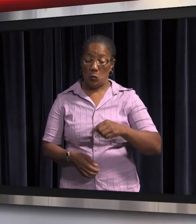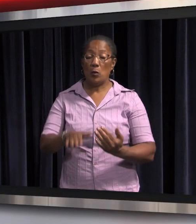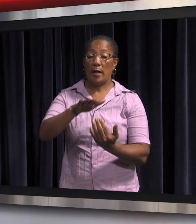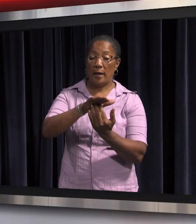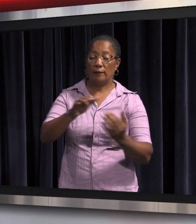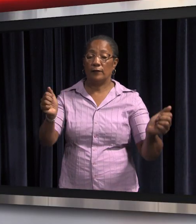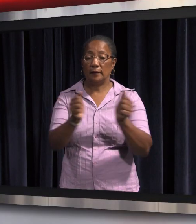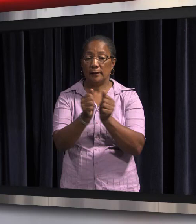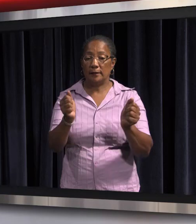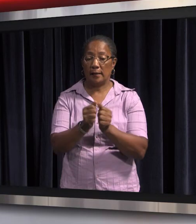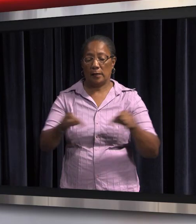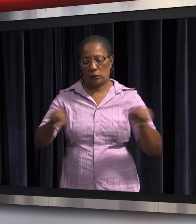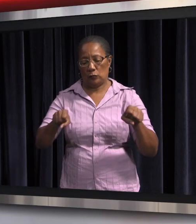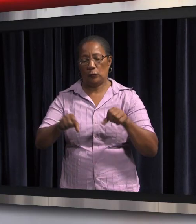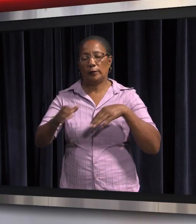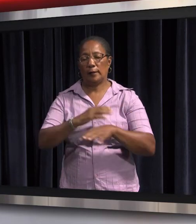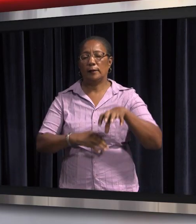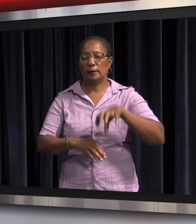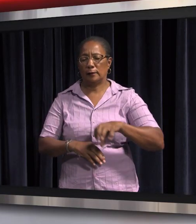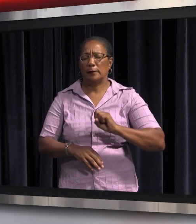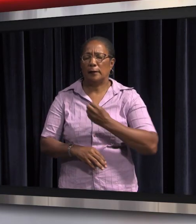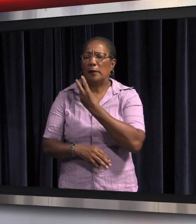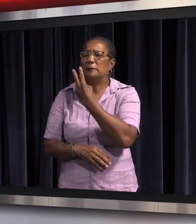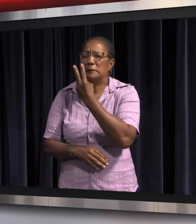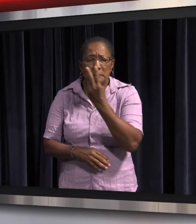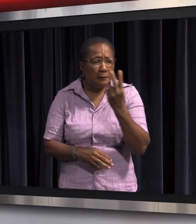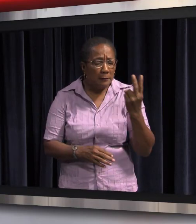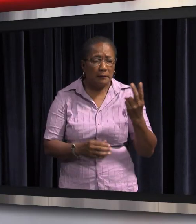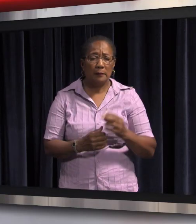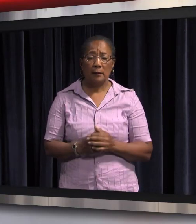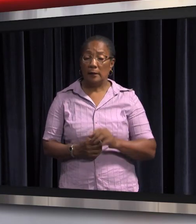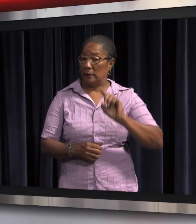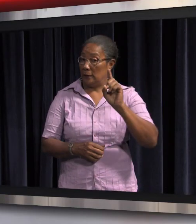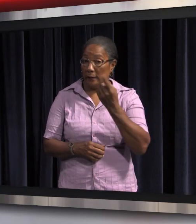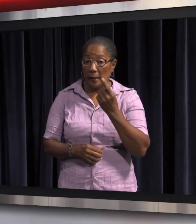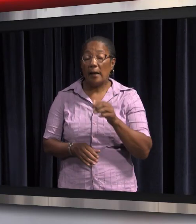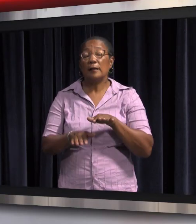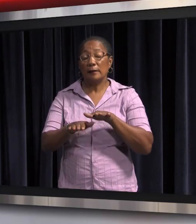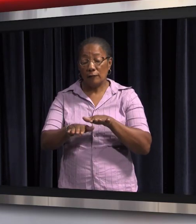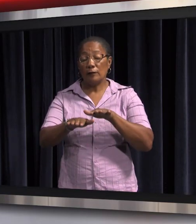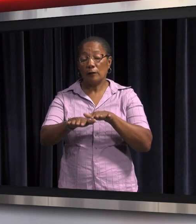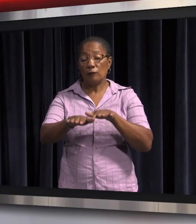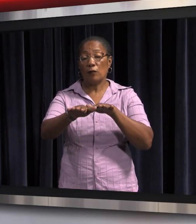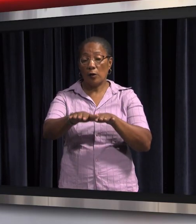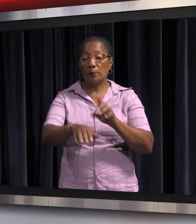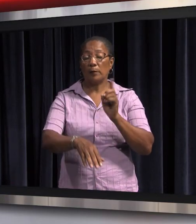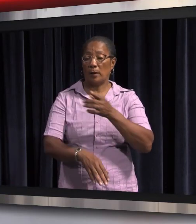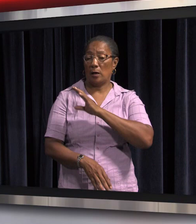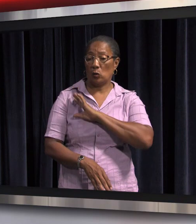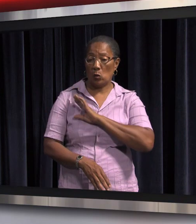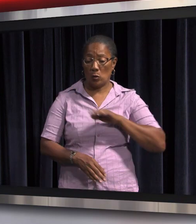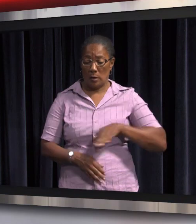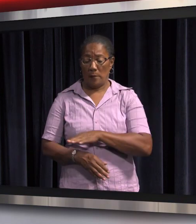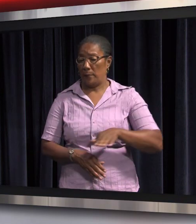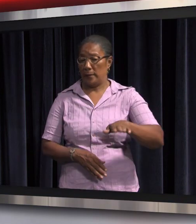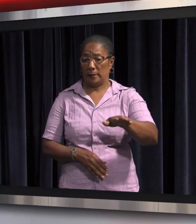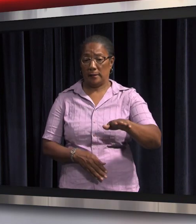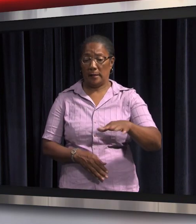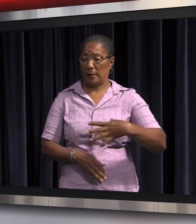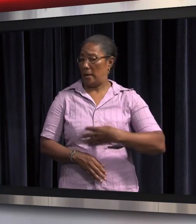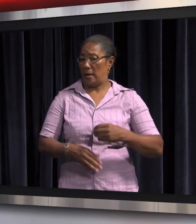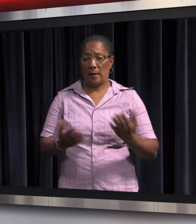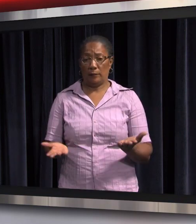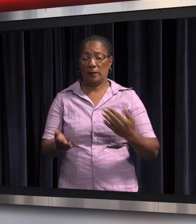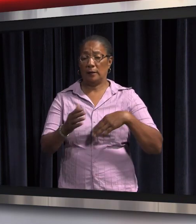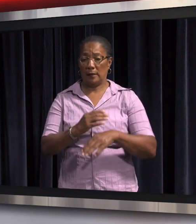And we're approaching the end of the year and the crowds in the inner city are already increasing. Not only the traffic